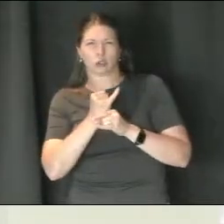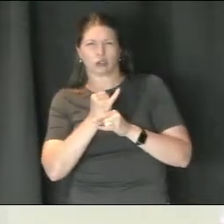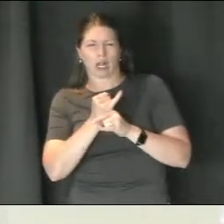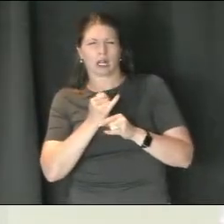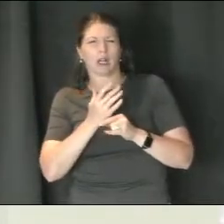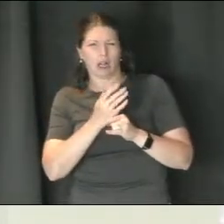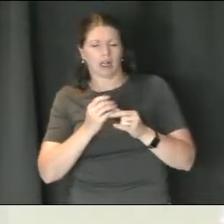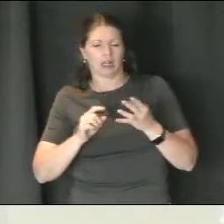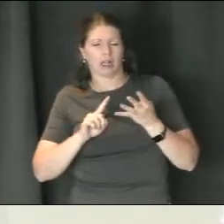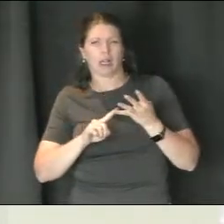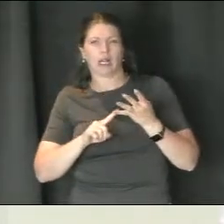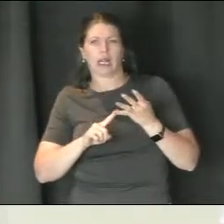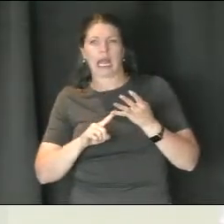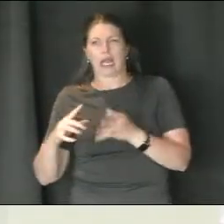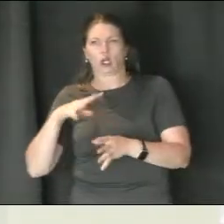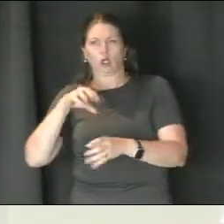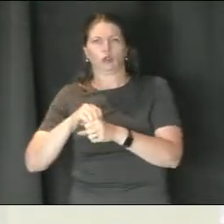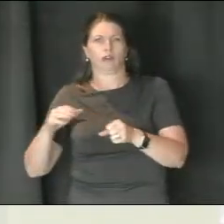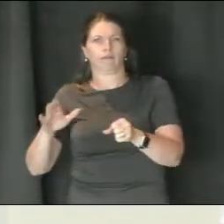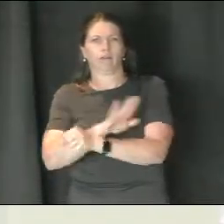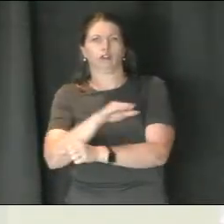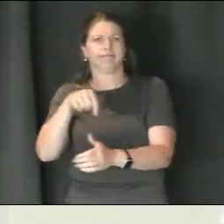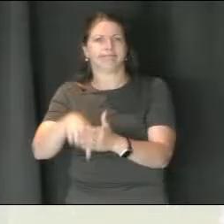4th, inclusion in the community.